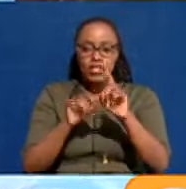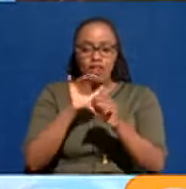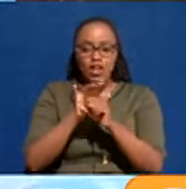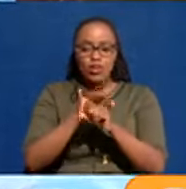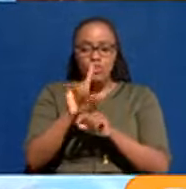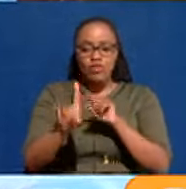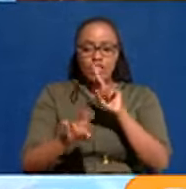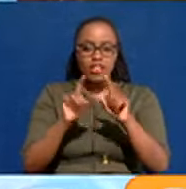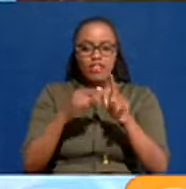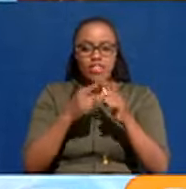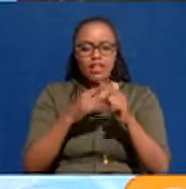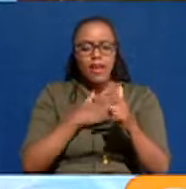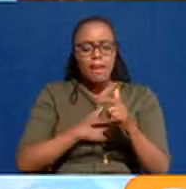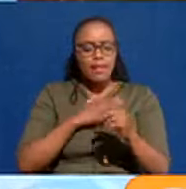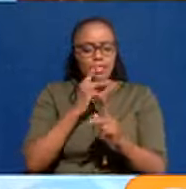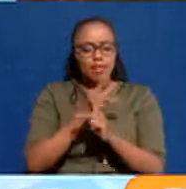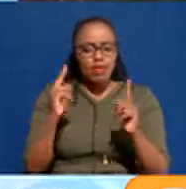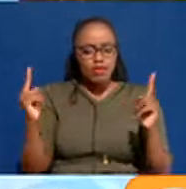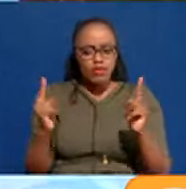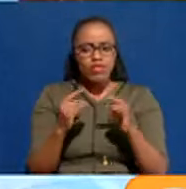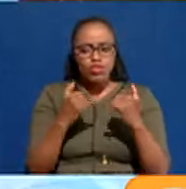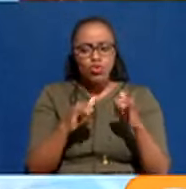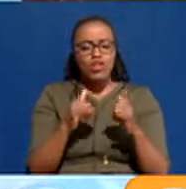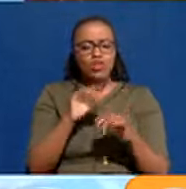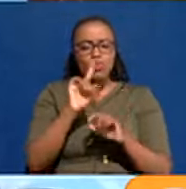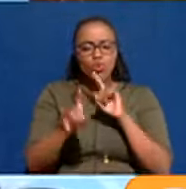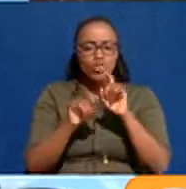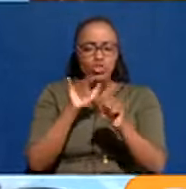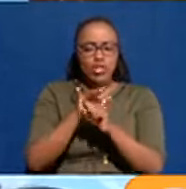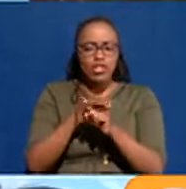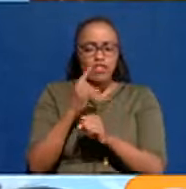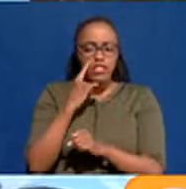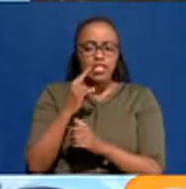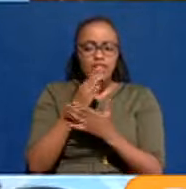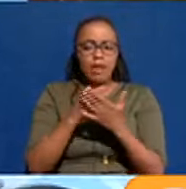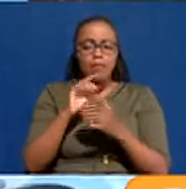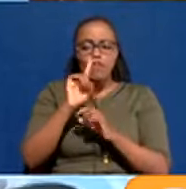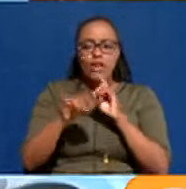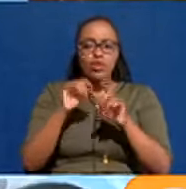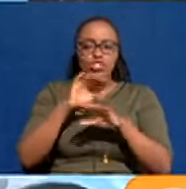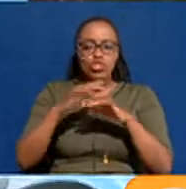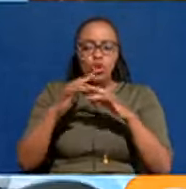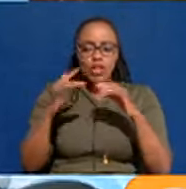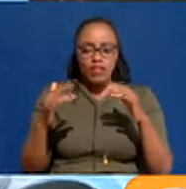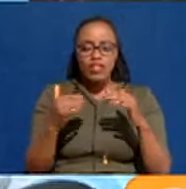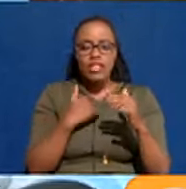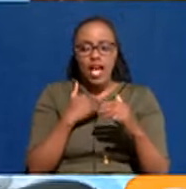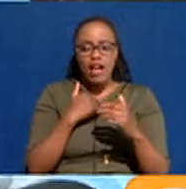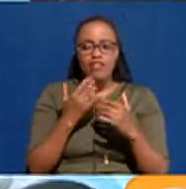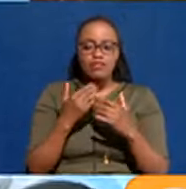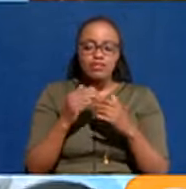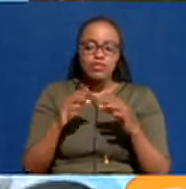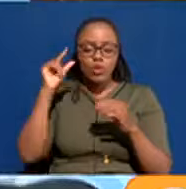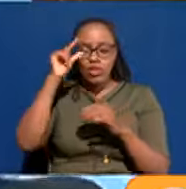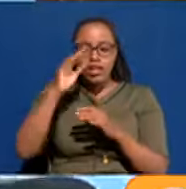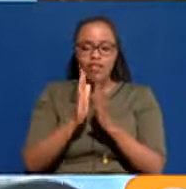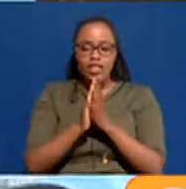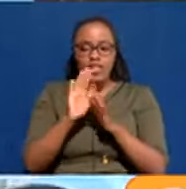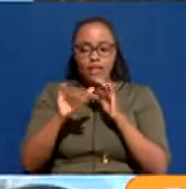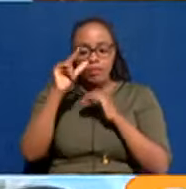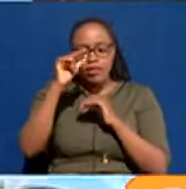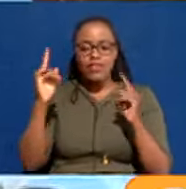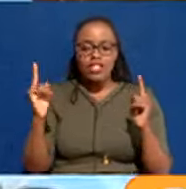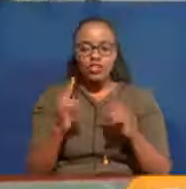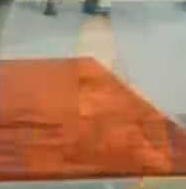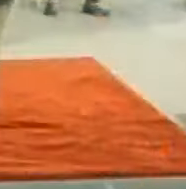questions as possible, but keep them brief. We'll try and squeeze in as many as we can. I see some of your questions also online. We'll pose some of them to the governor and the deputy governor. All right. See you